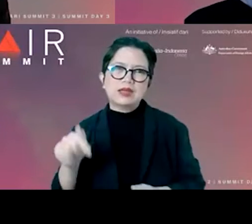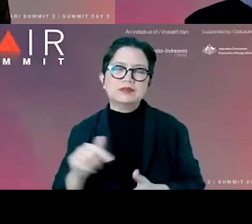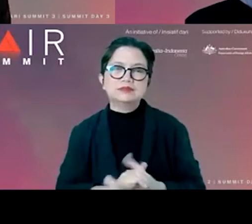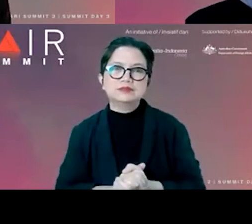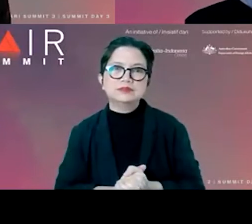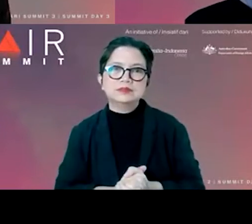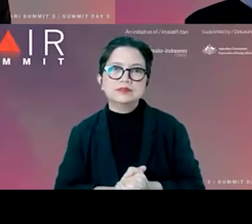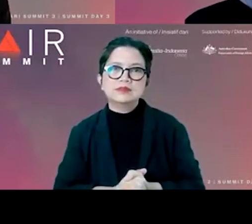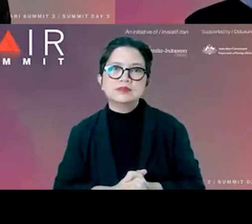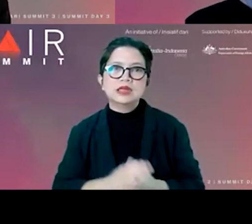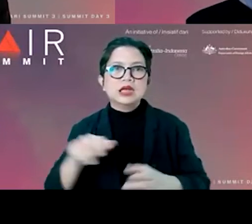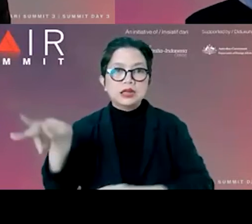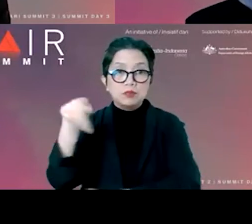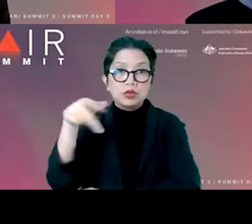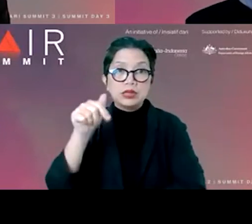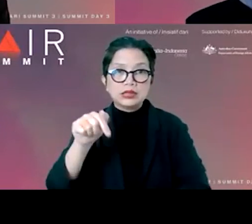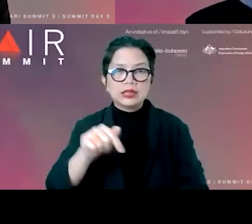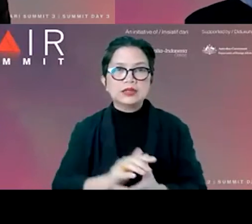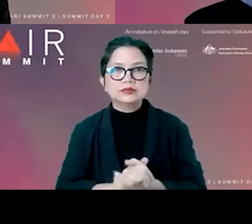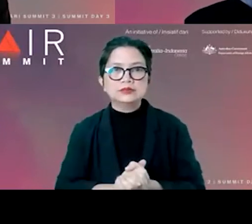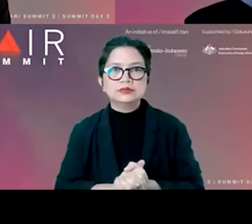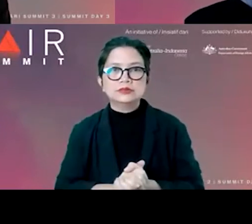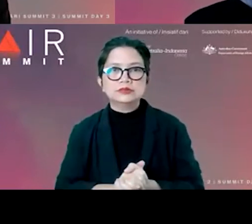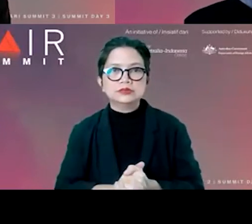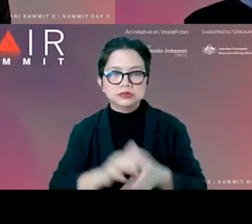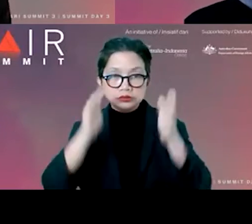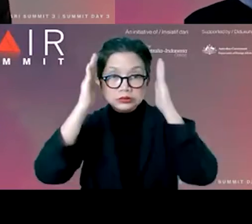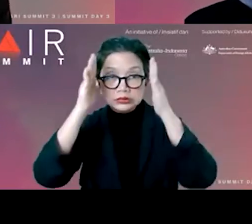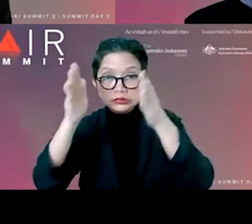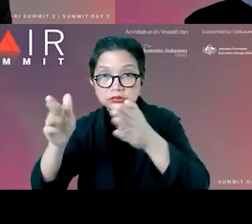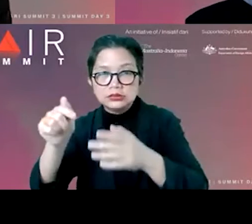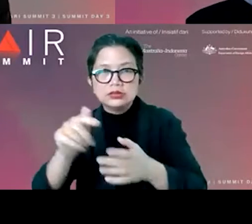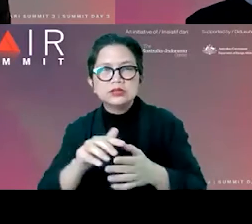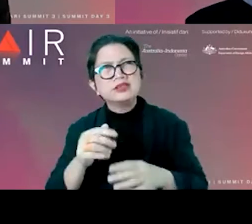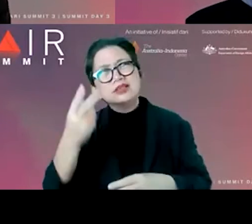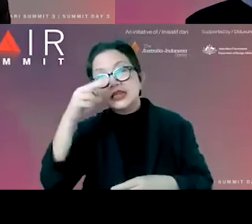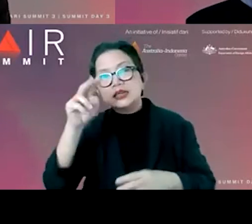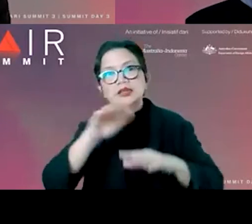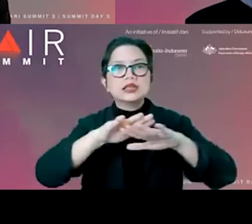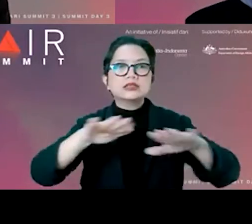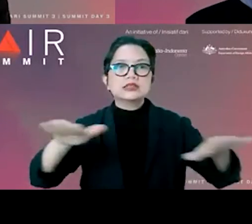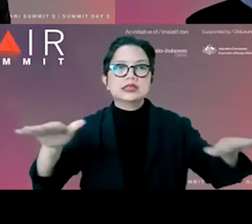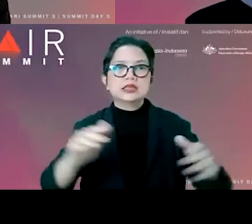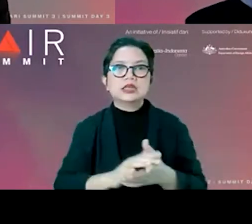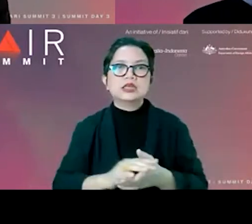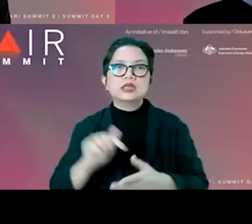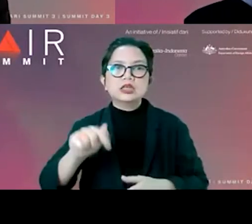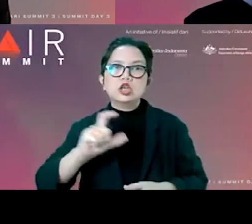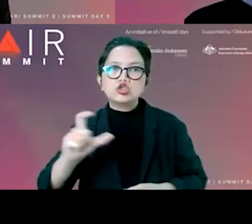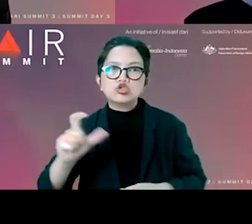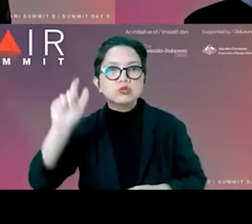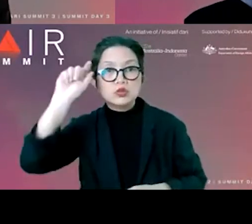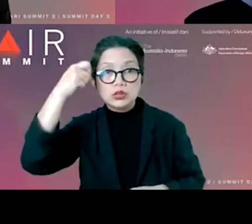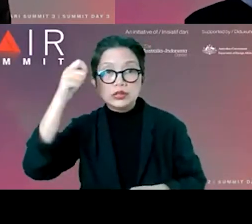from an outsider's point of view, it might look very simple. It is already complicated from the point of view of a machine.